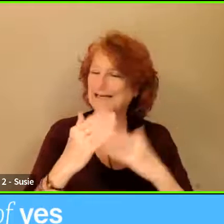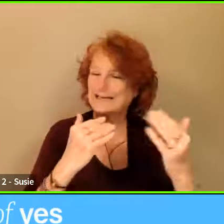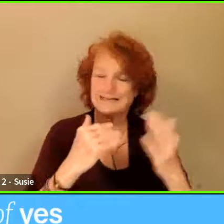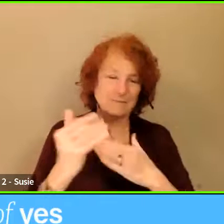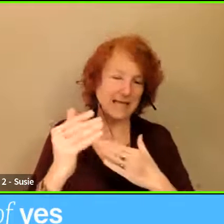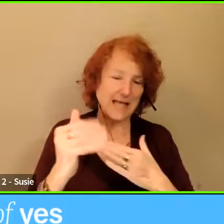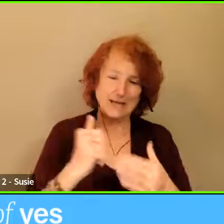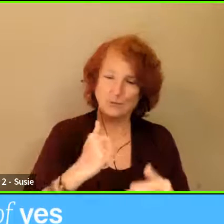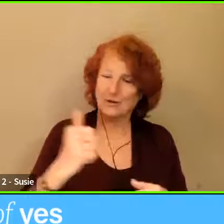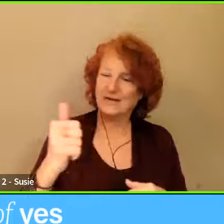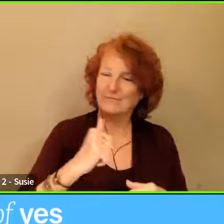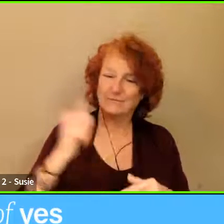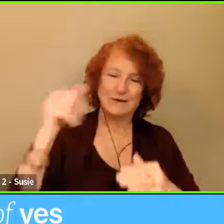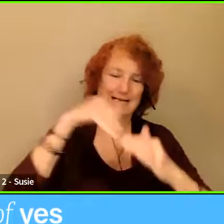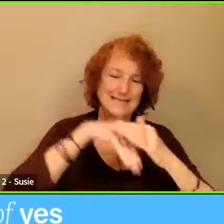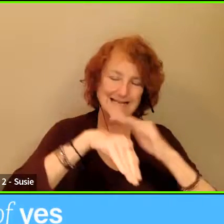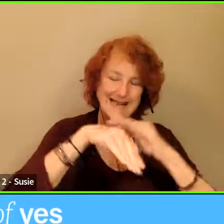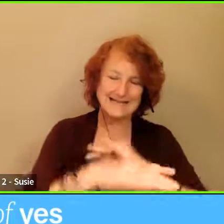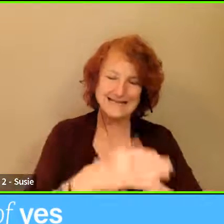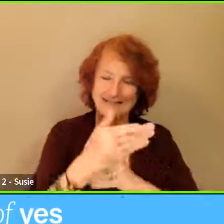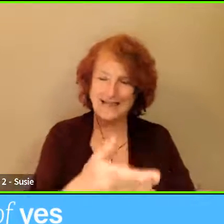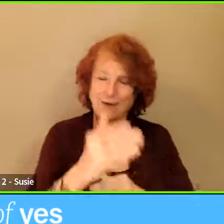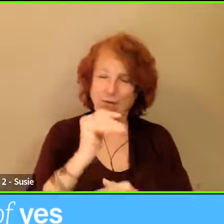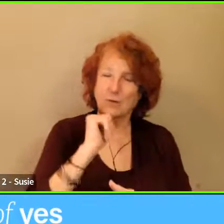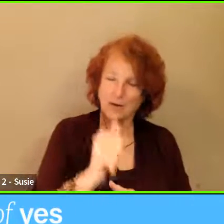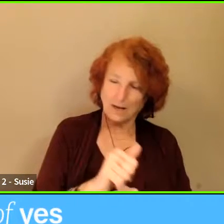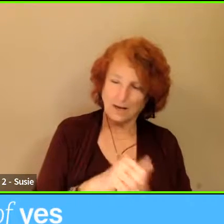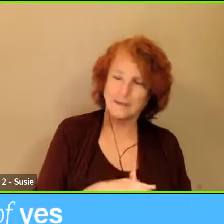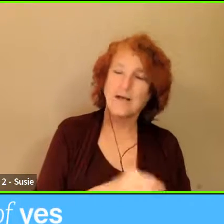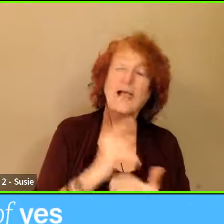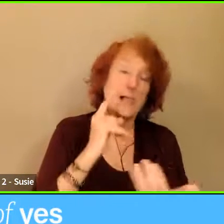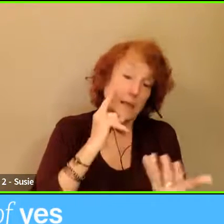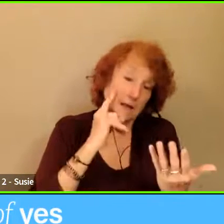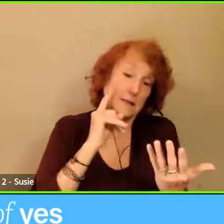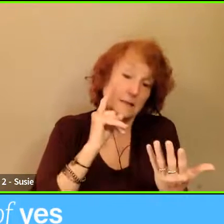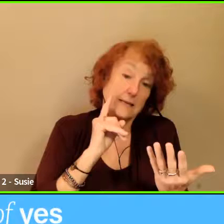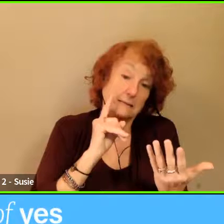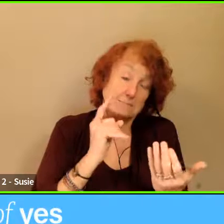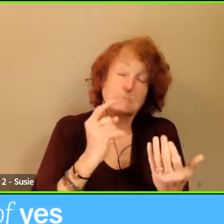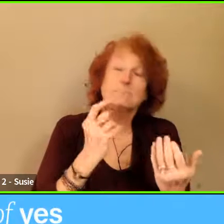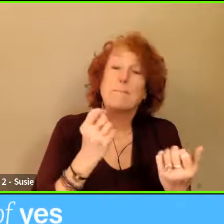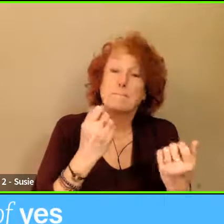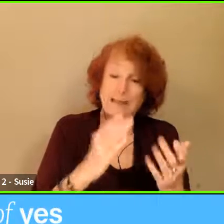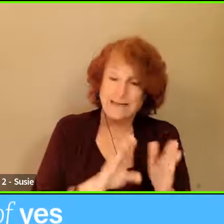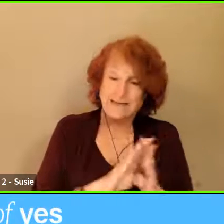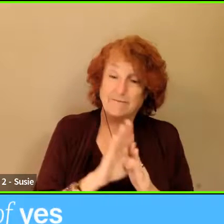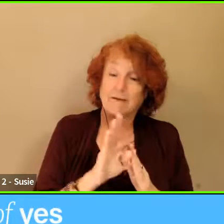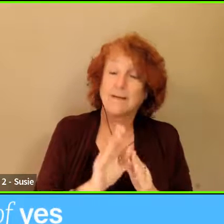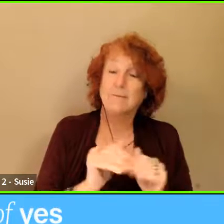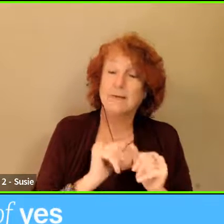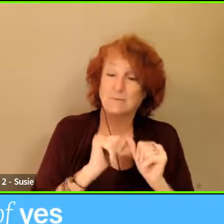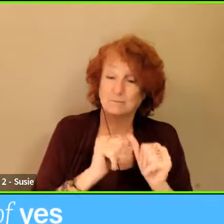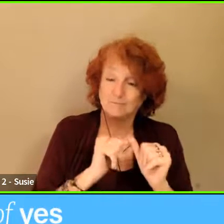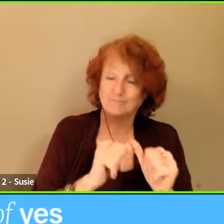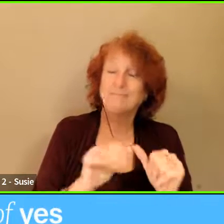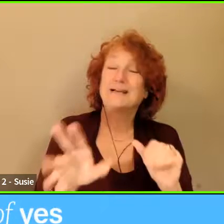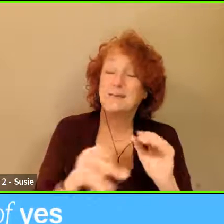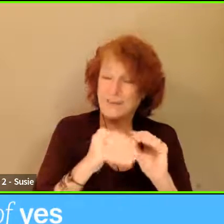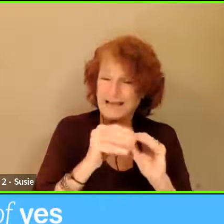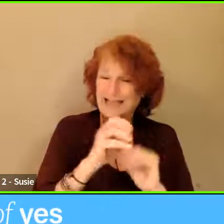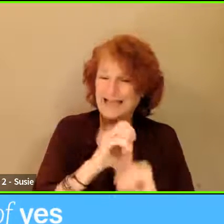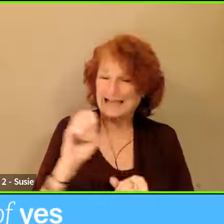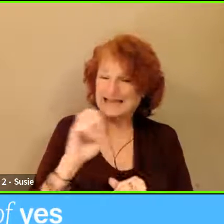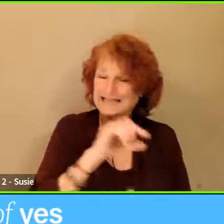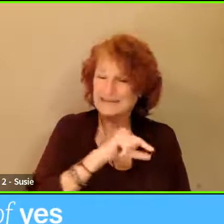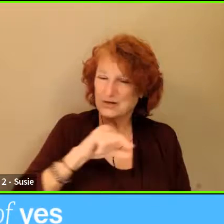transit access will still play a part for where we will see new parking being added in the city. And for example, in areas like Eastern Queens or other parts of the city